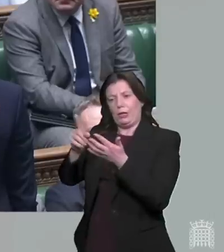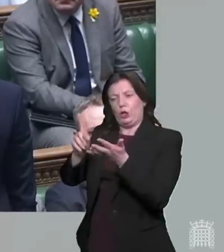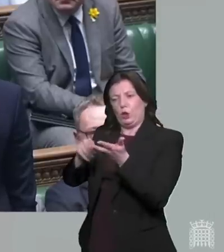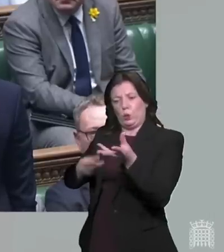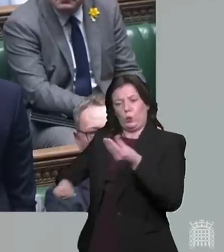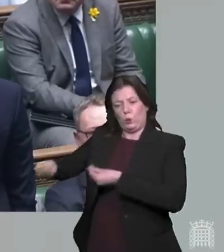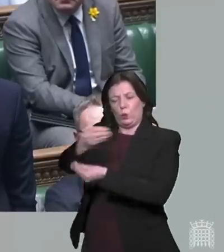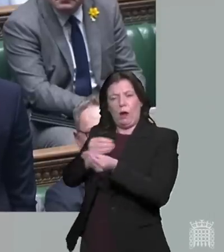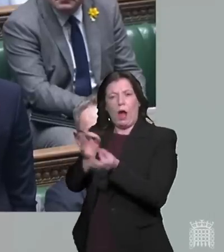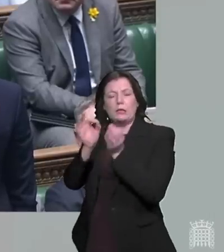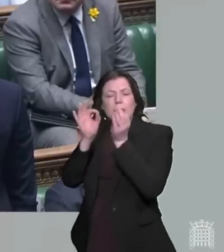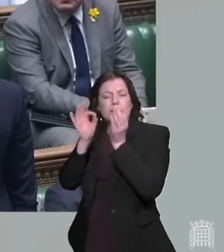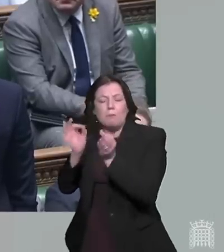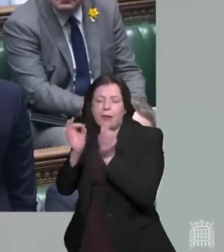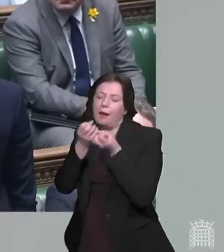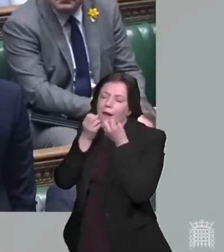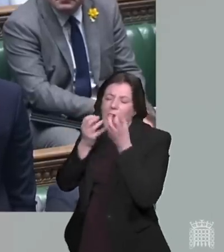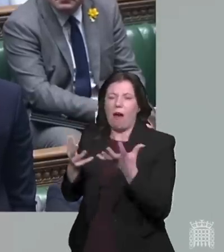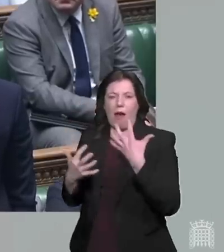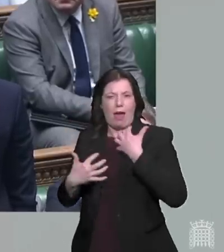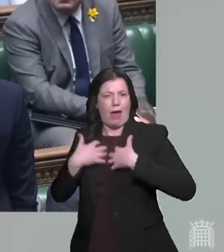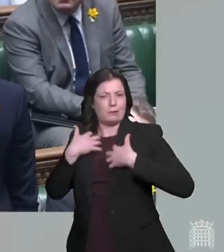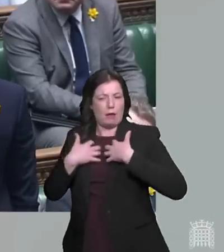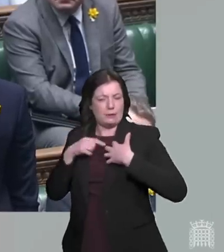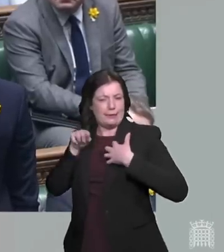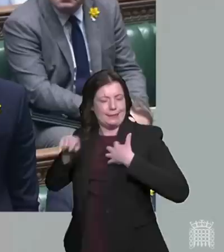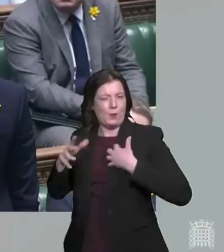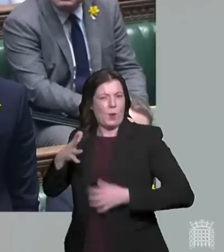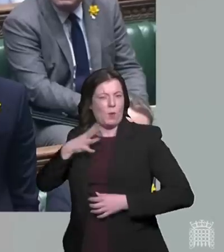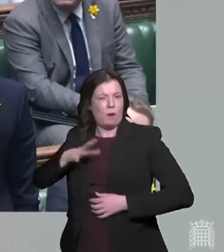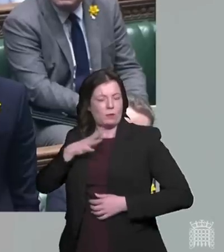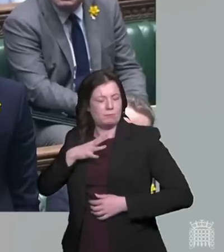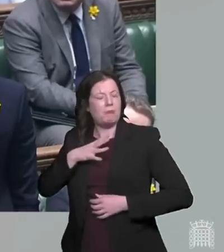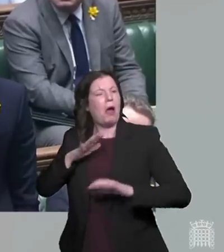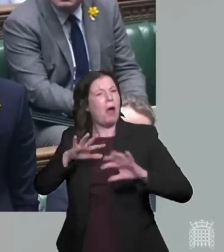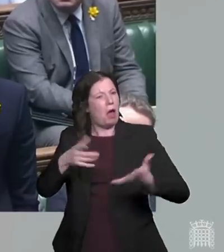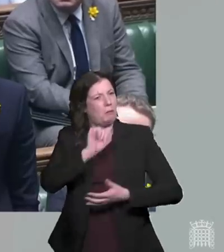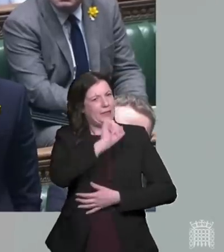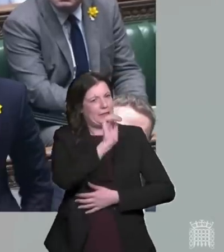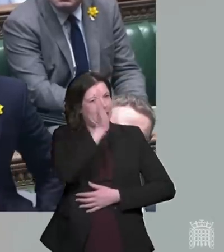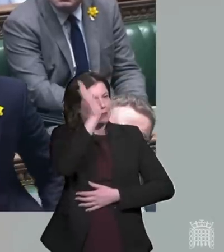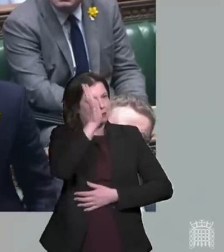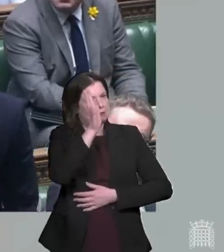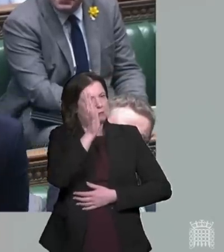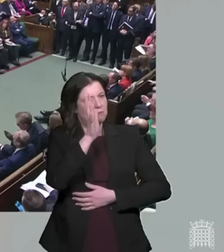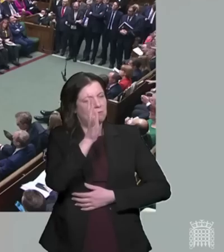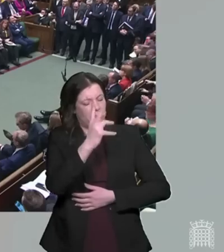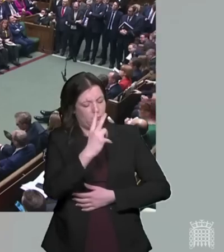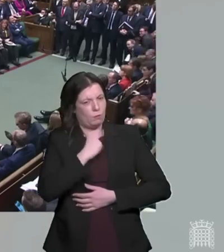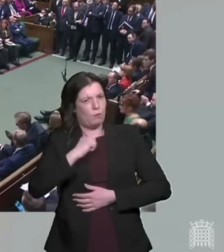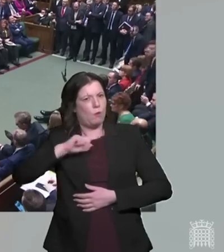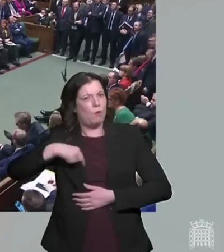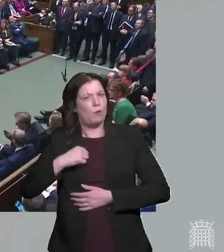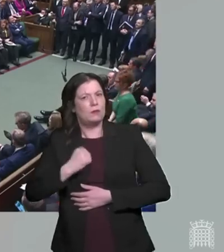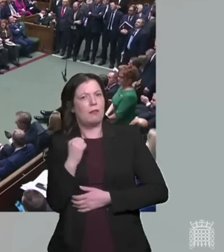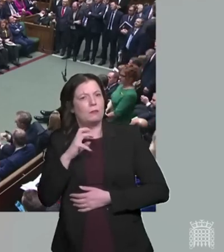special, exciting and attractive. If that's the case, why is he denying it to the rest of us?